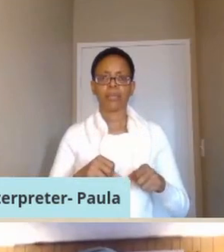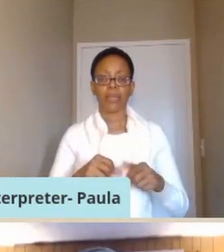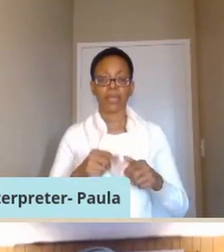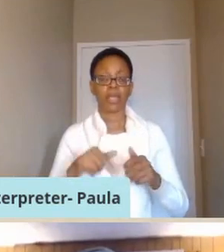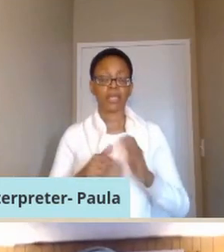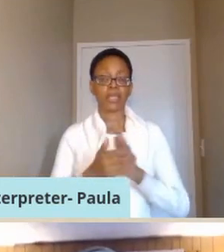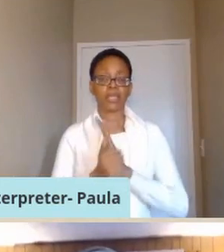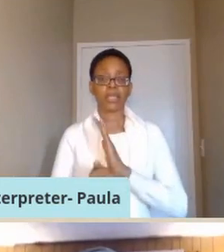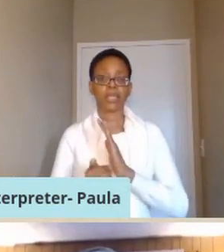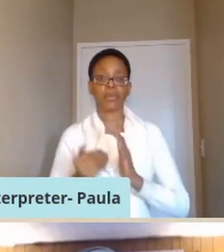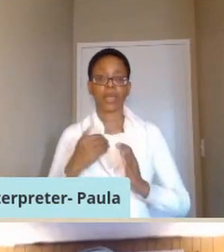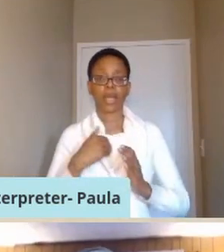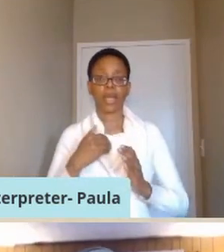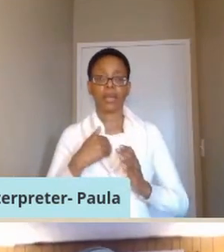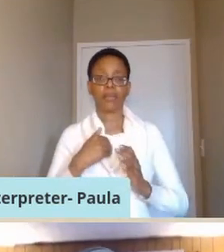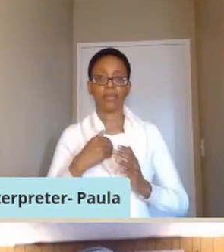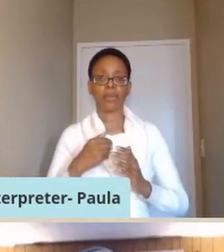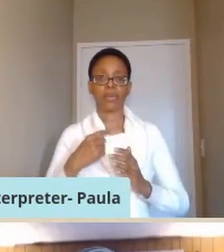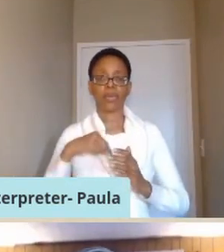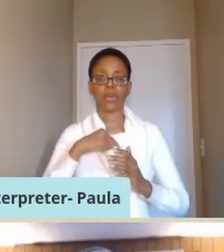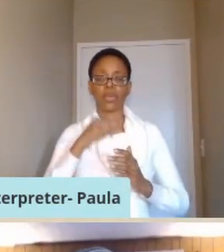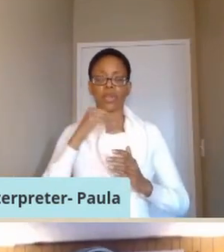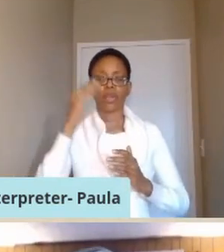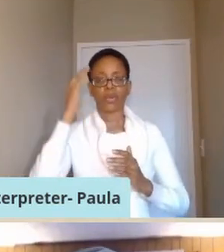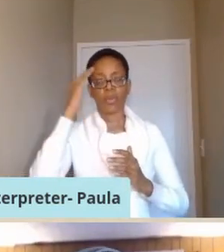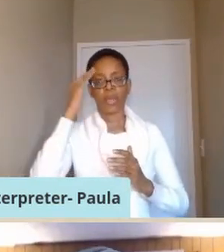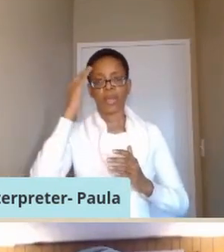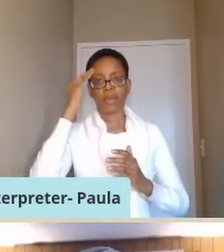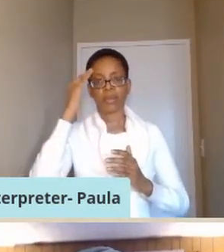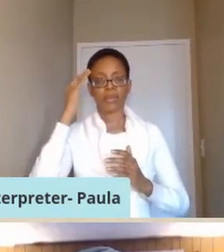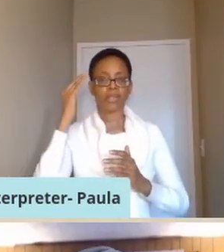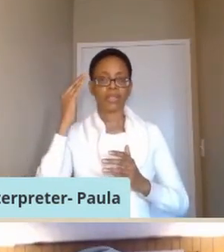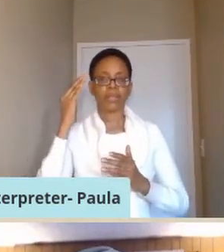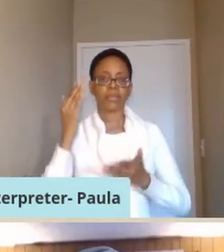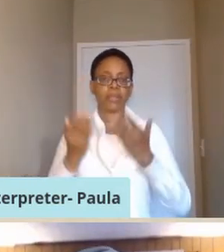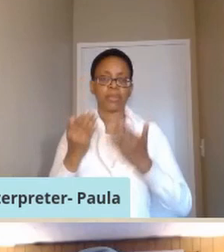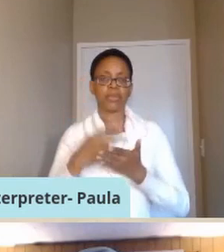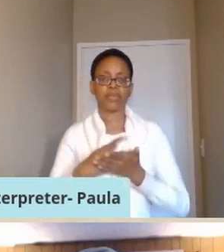or potential skill, then we fail.